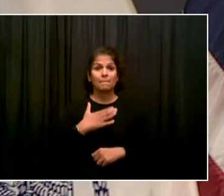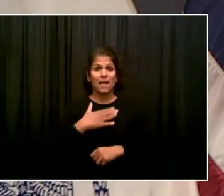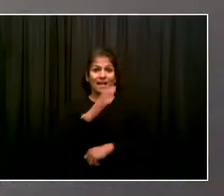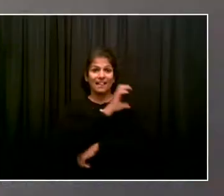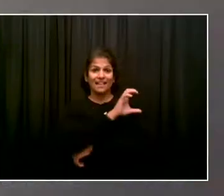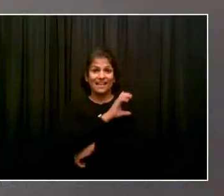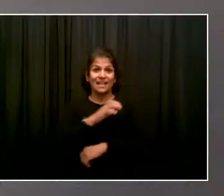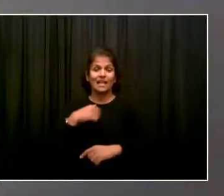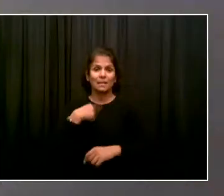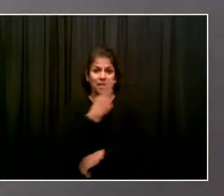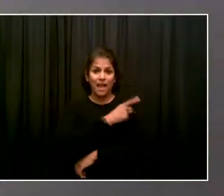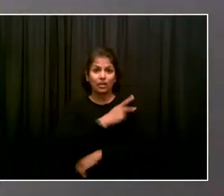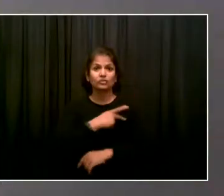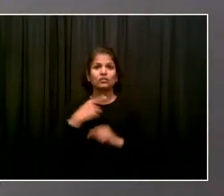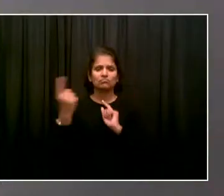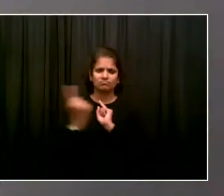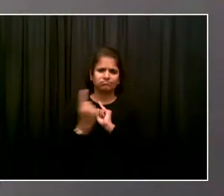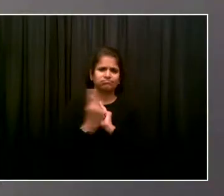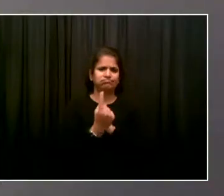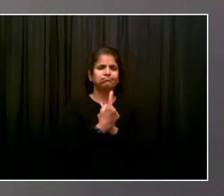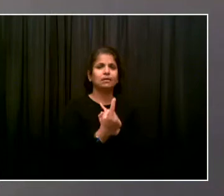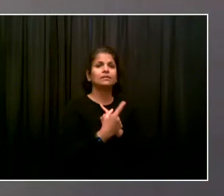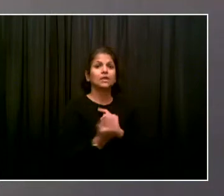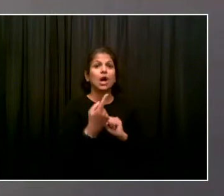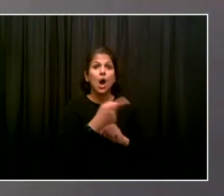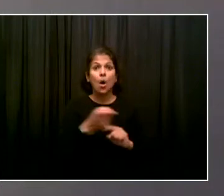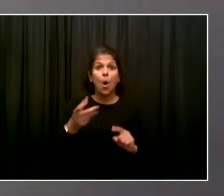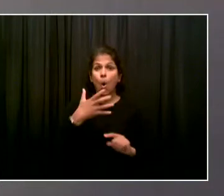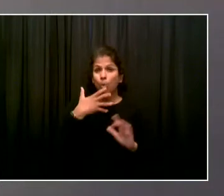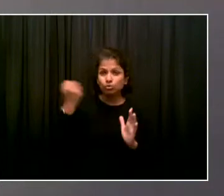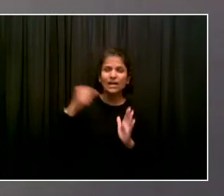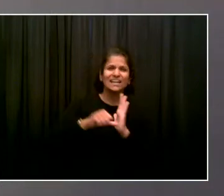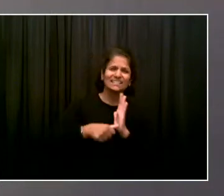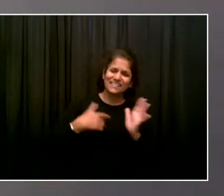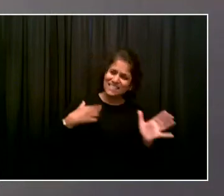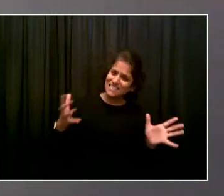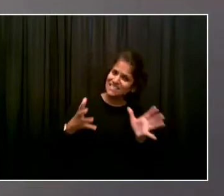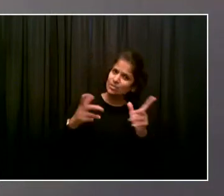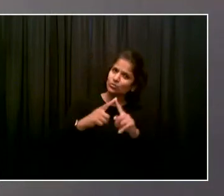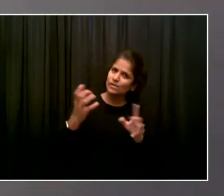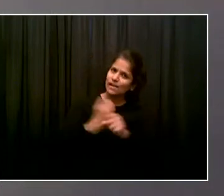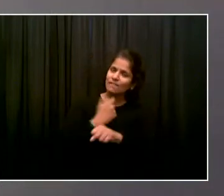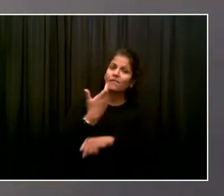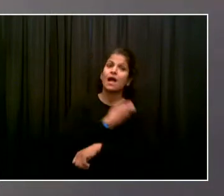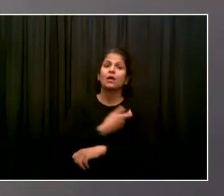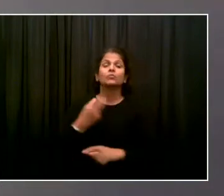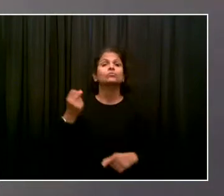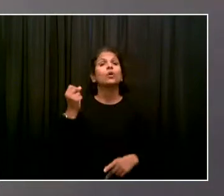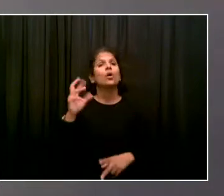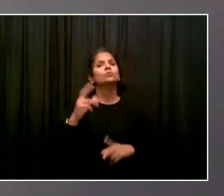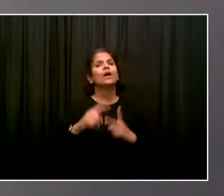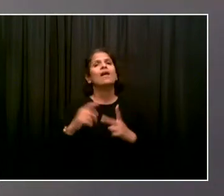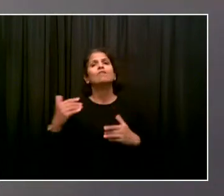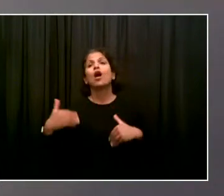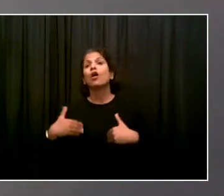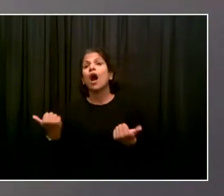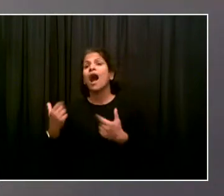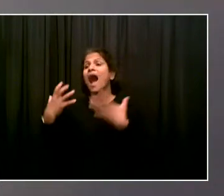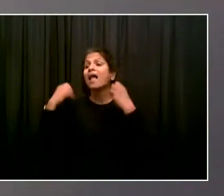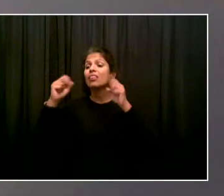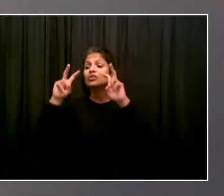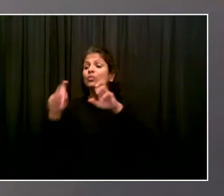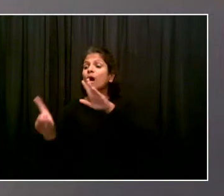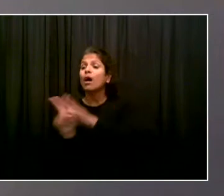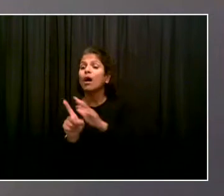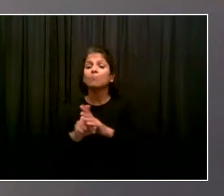having my older patients and those who have an underlying health condition get that booster. I think those are the most